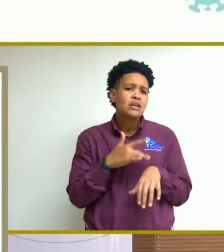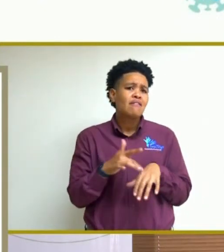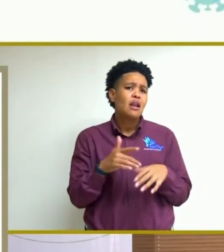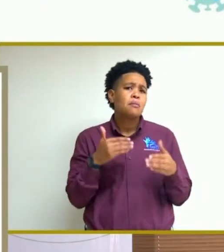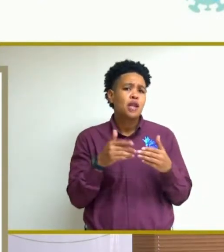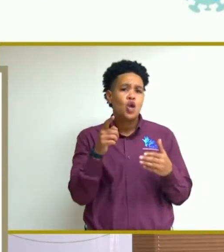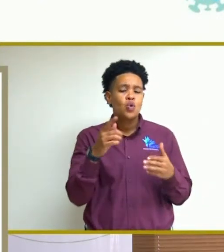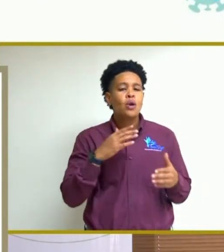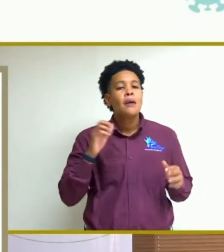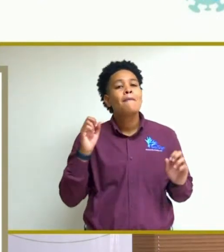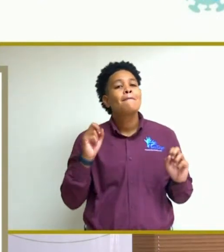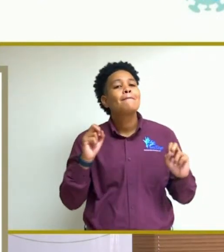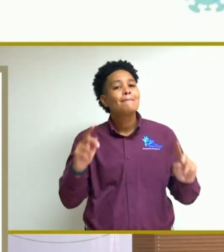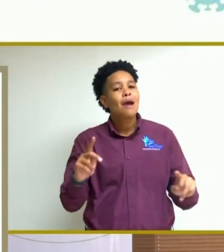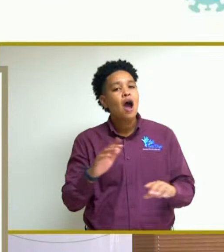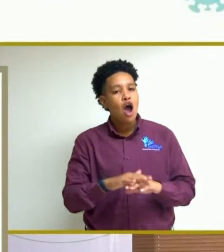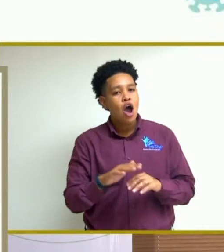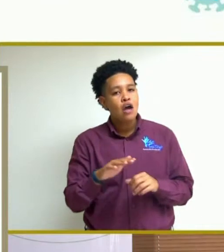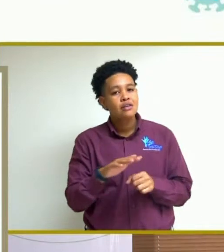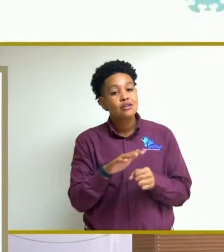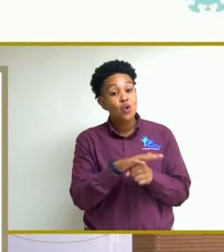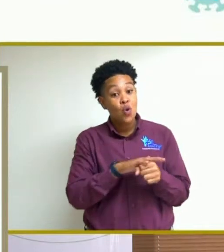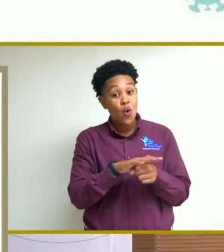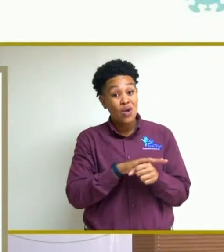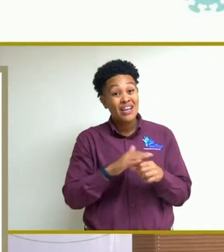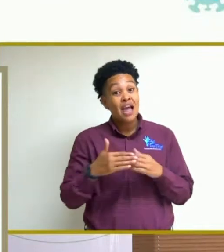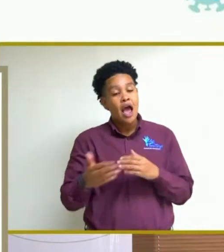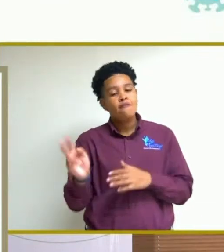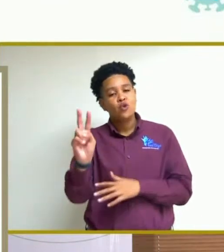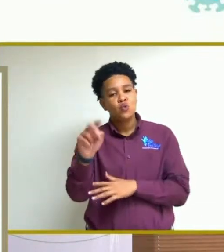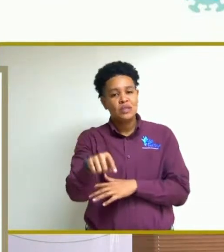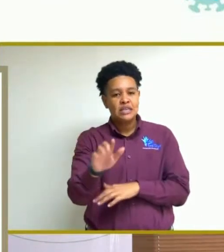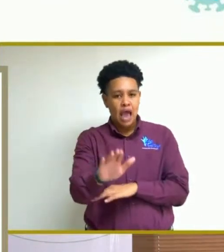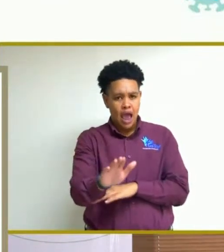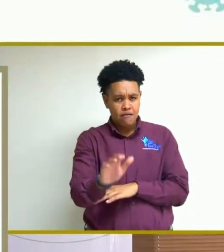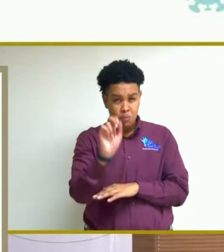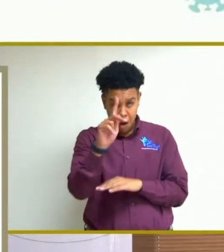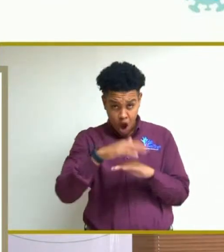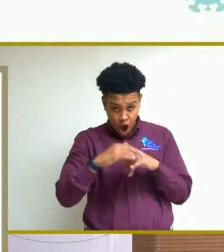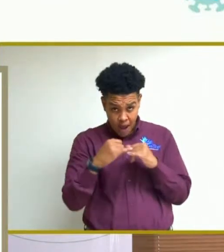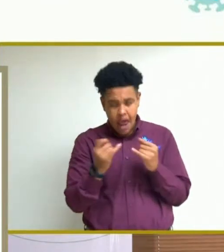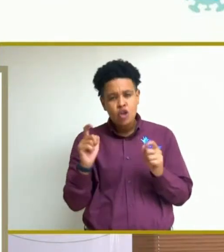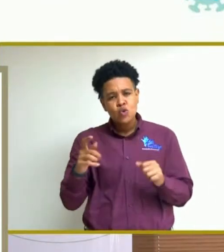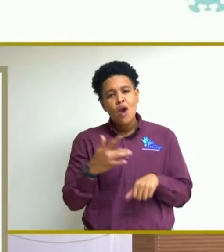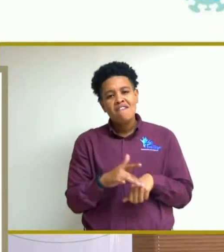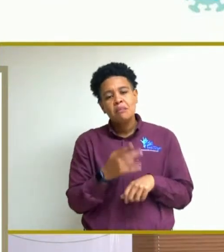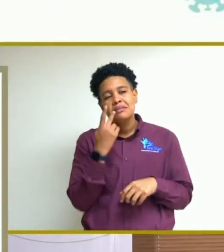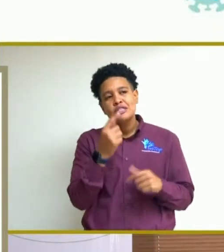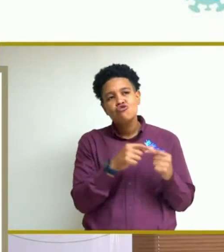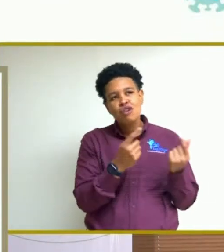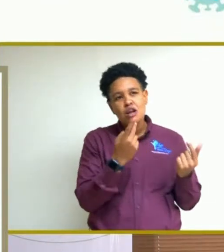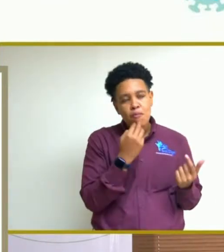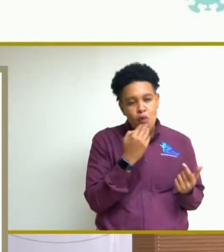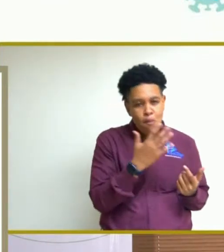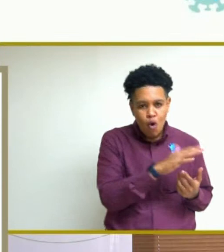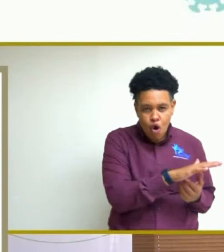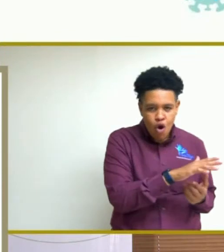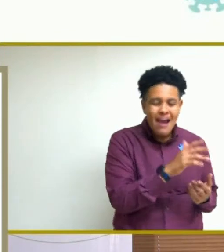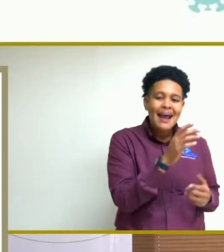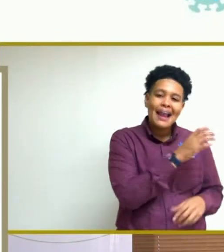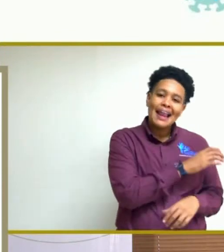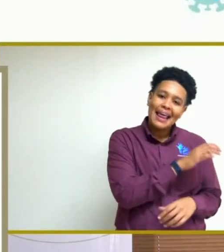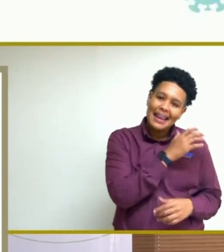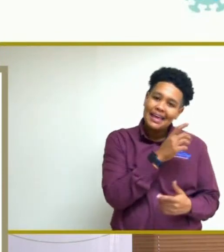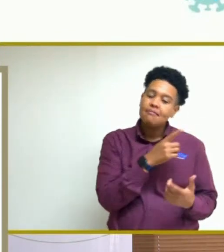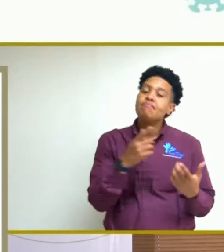you to go back on the system after 2 o'clock today, and those sites should be available, and you can make your appointments for the Greater